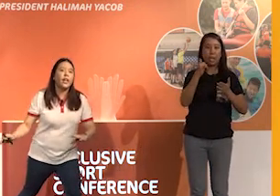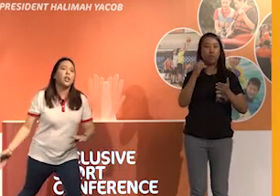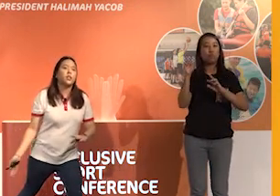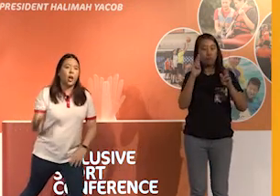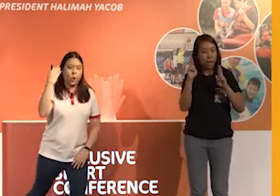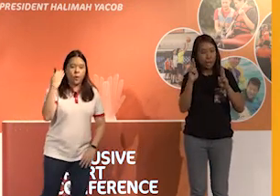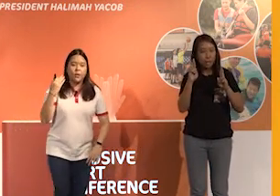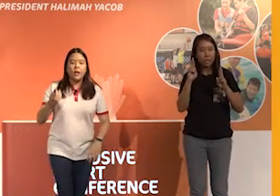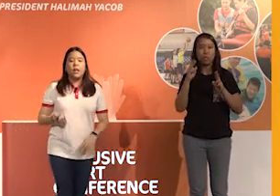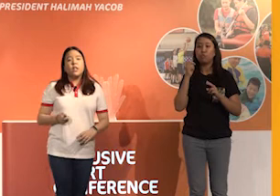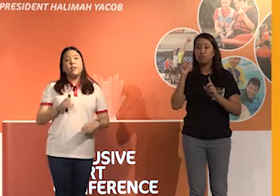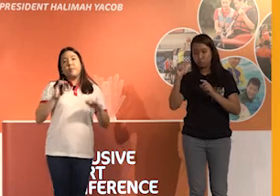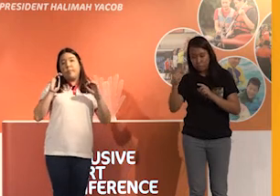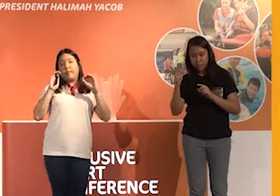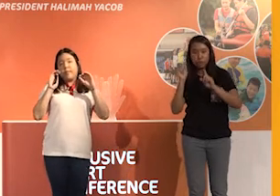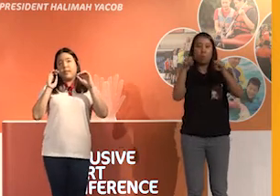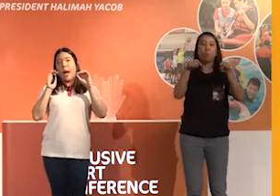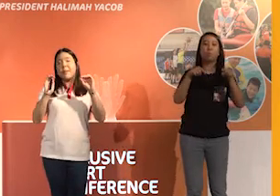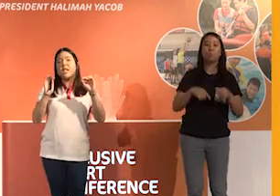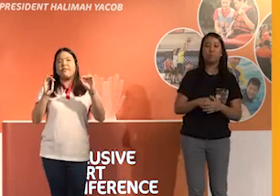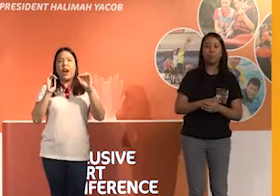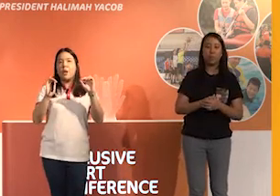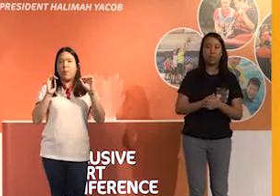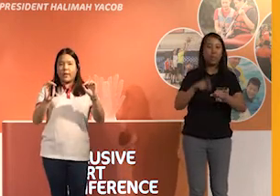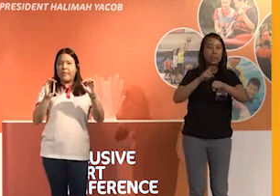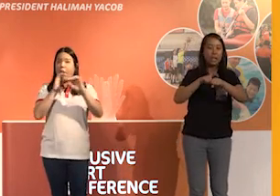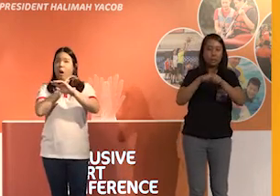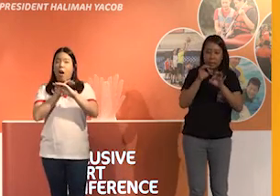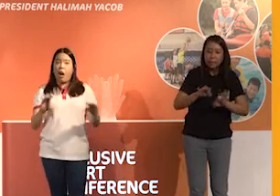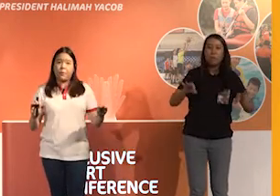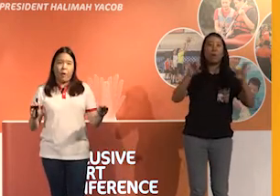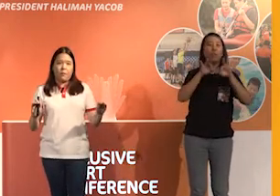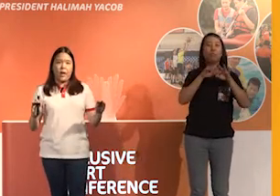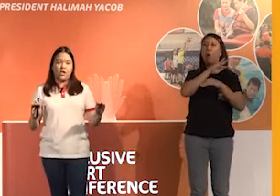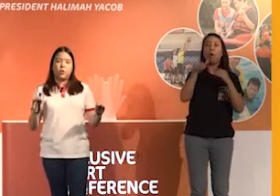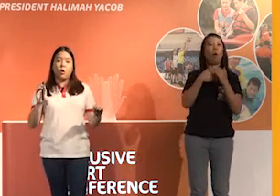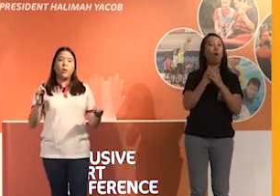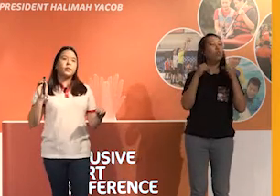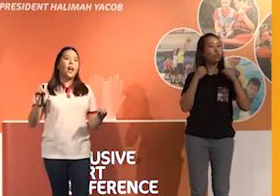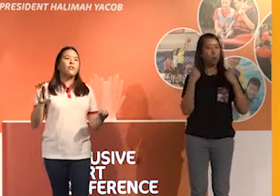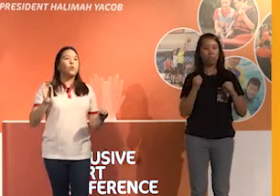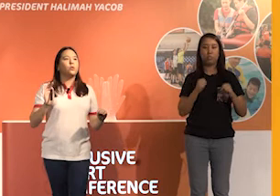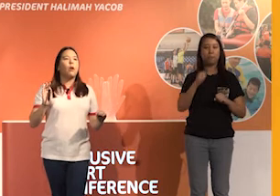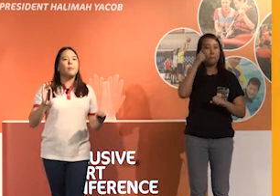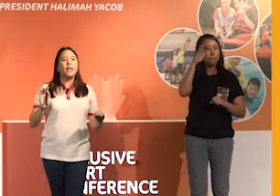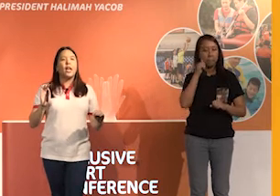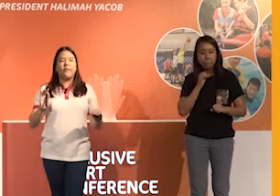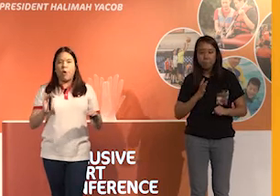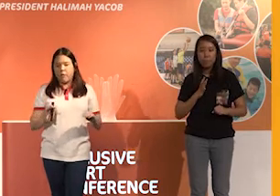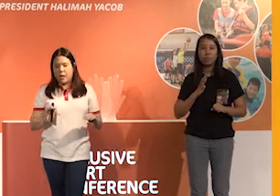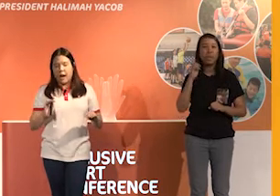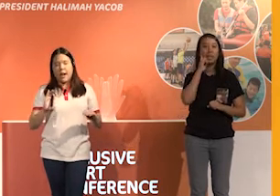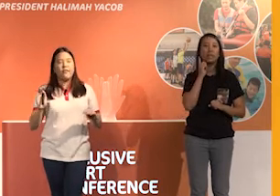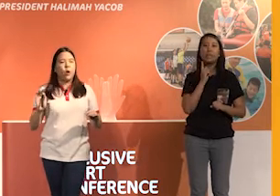and green, and let's go. Timing is very important for all sportsmen, so deaf should not be